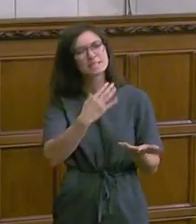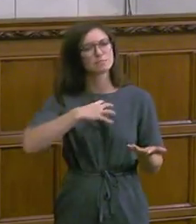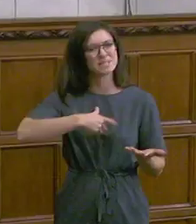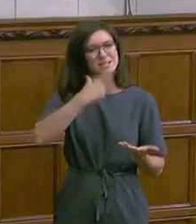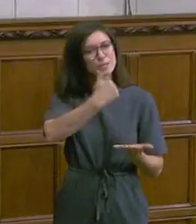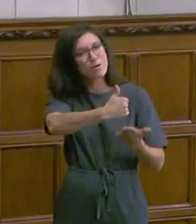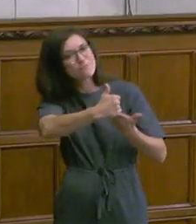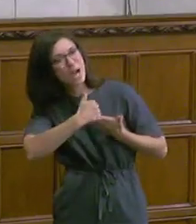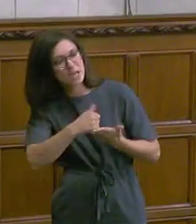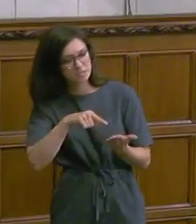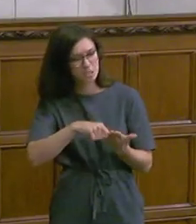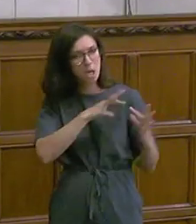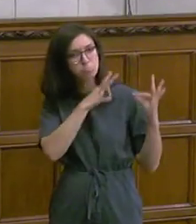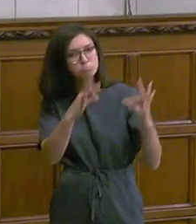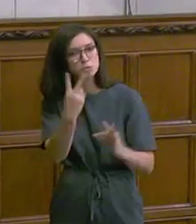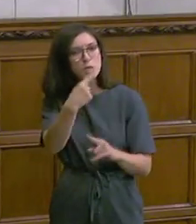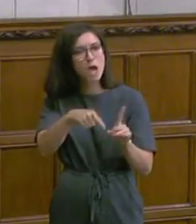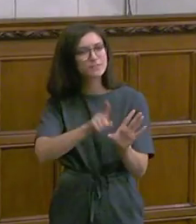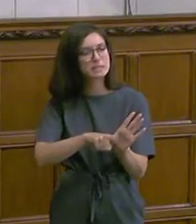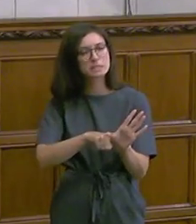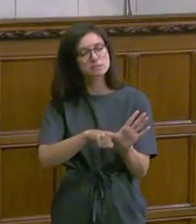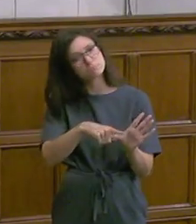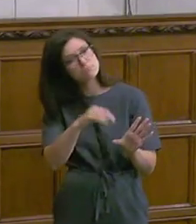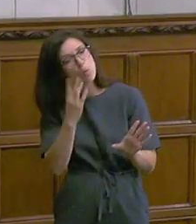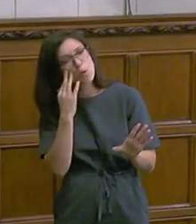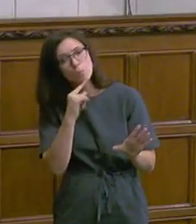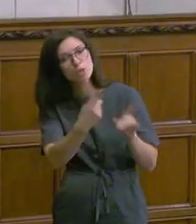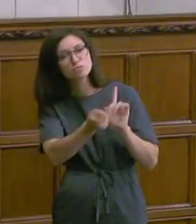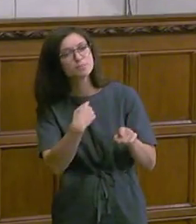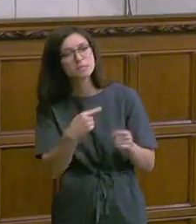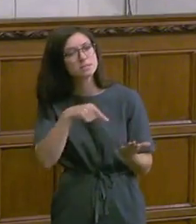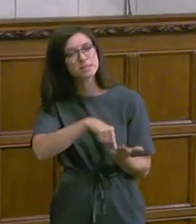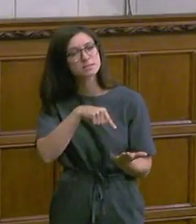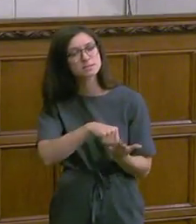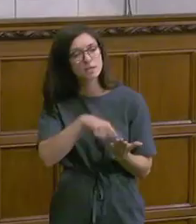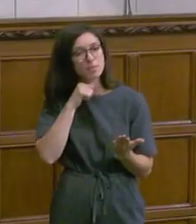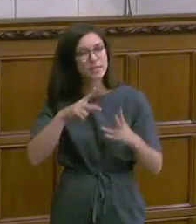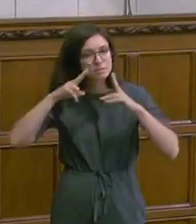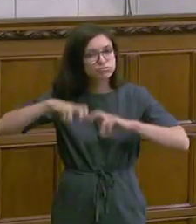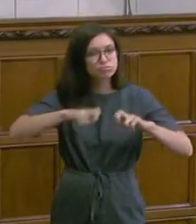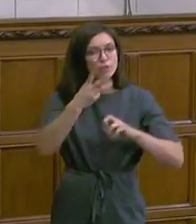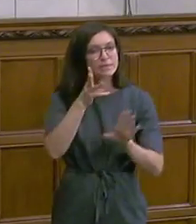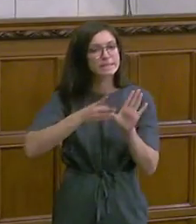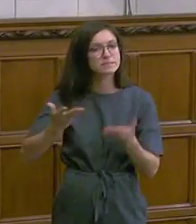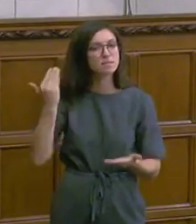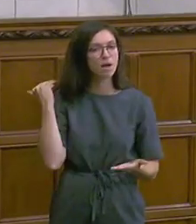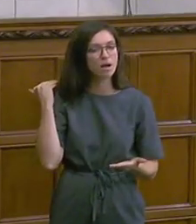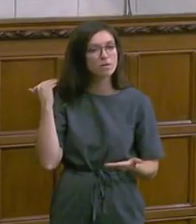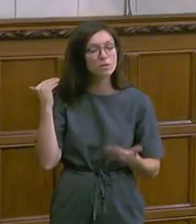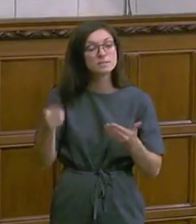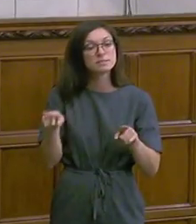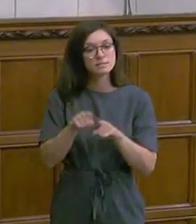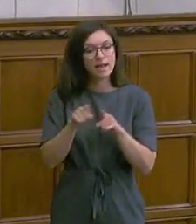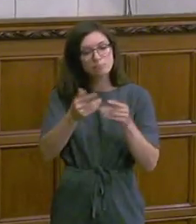advise when there might be a response from this review that was taken nearly 3 years ago and what the timescales are for the current